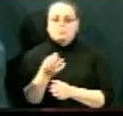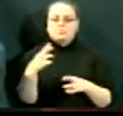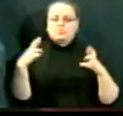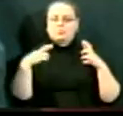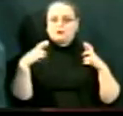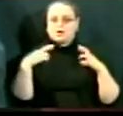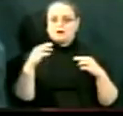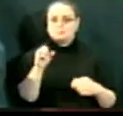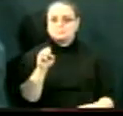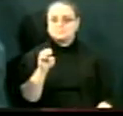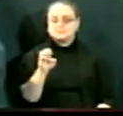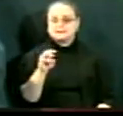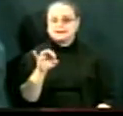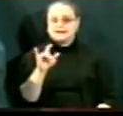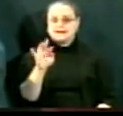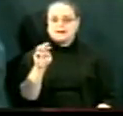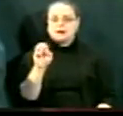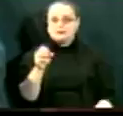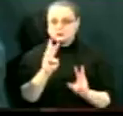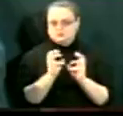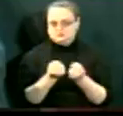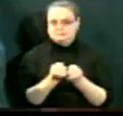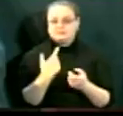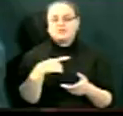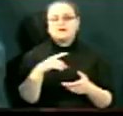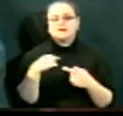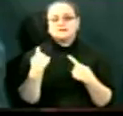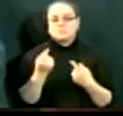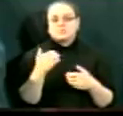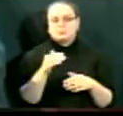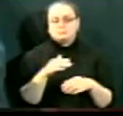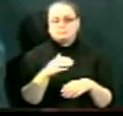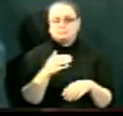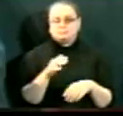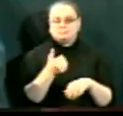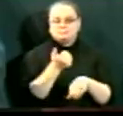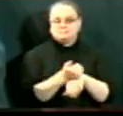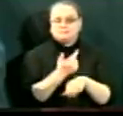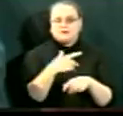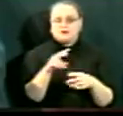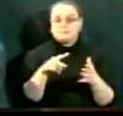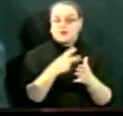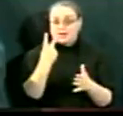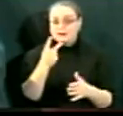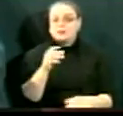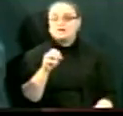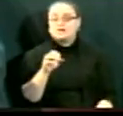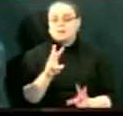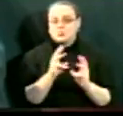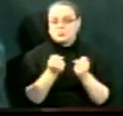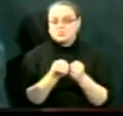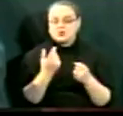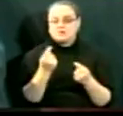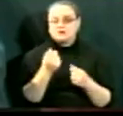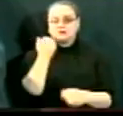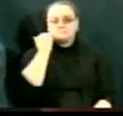retirement seminars. As a matter of fact, since we came on board, we've almost doubled those seminars, and we do almost a